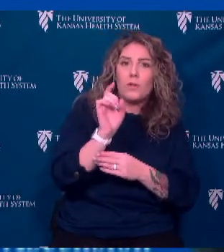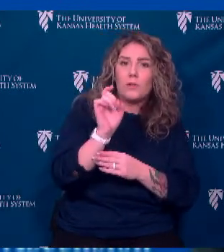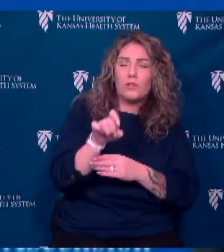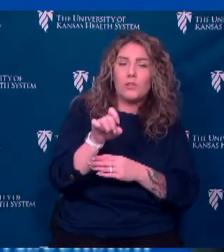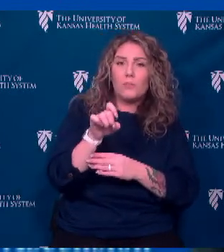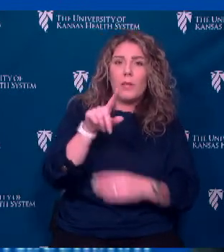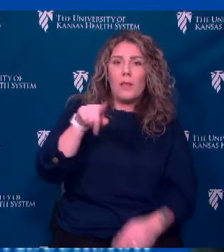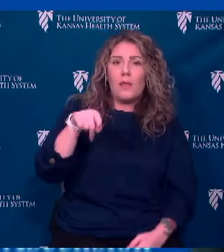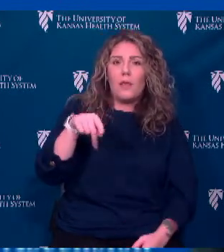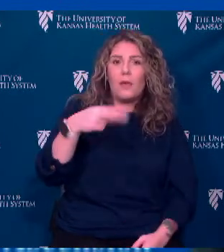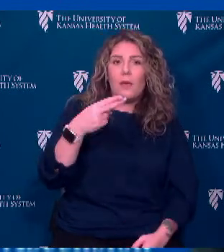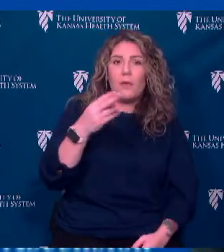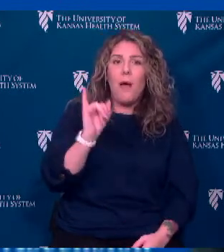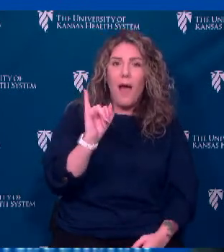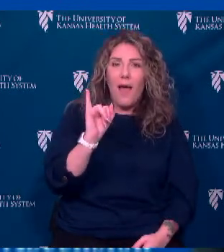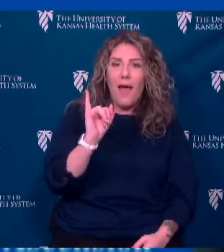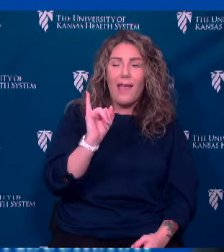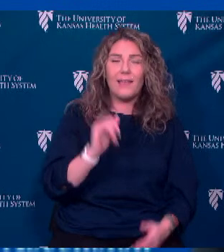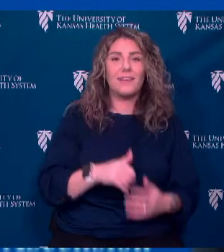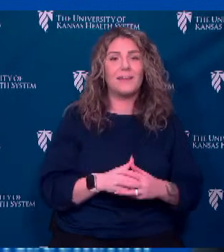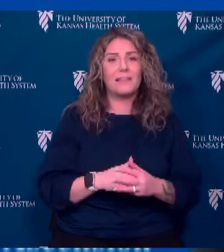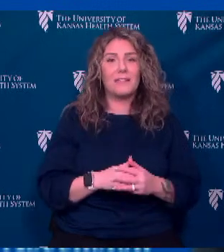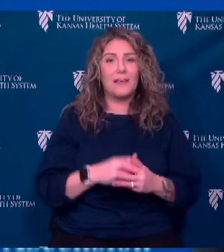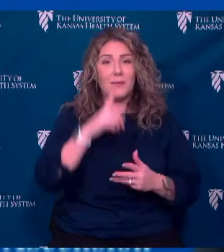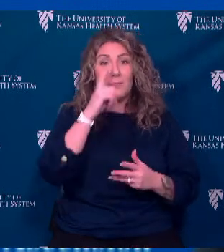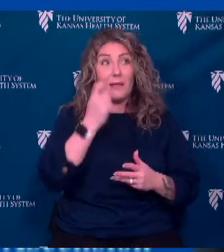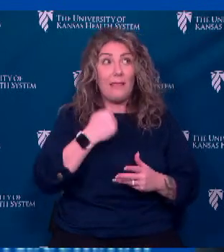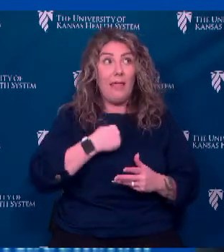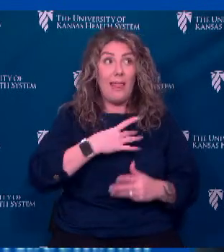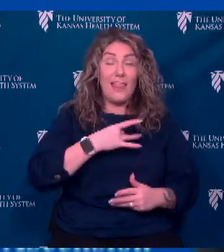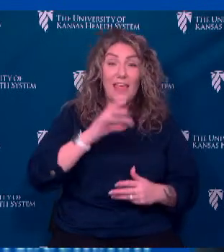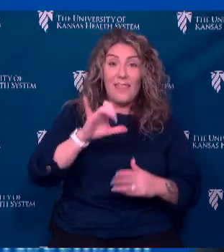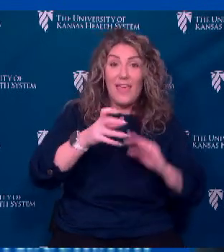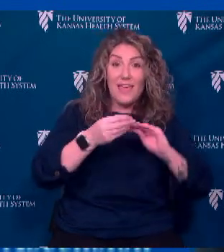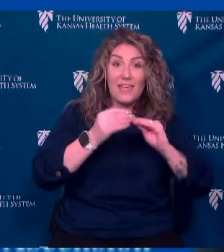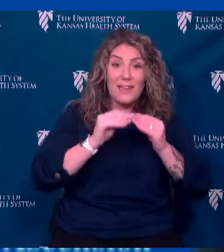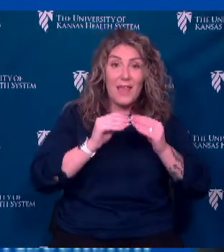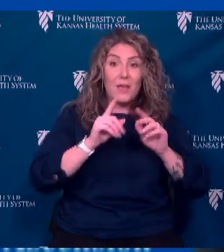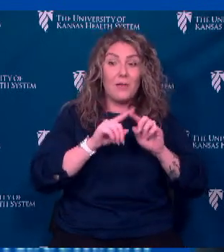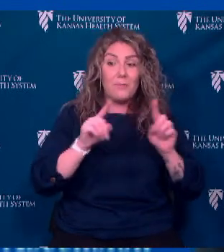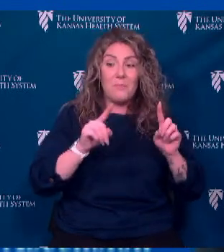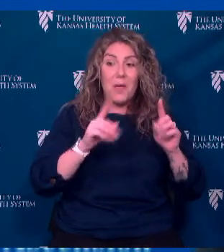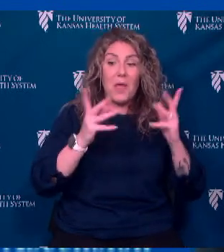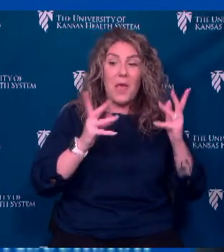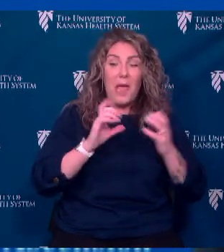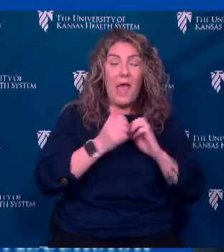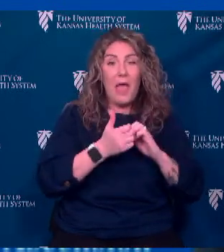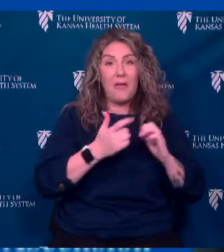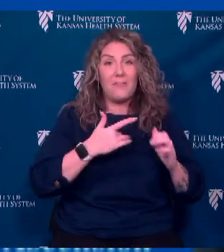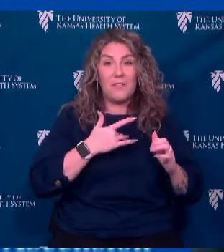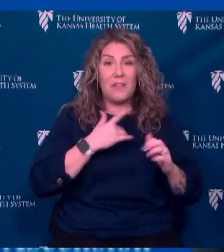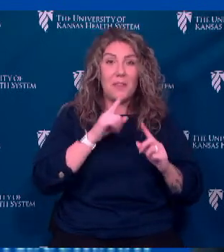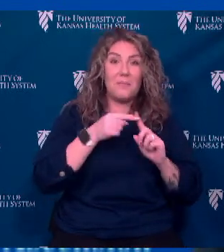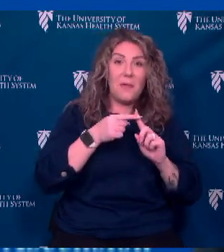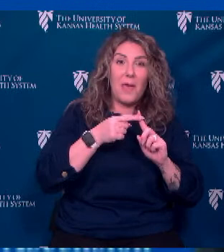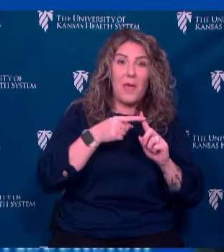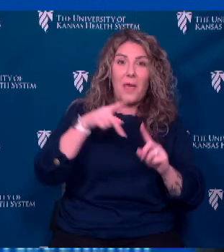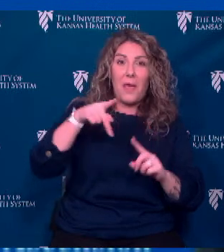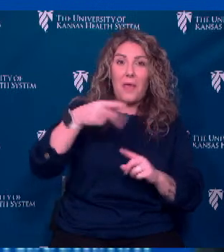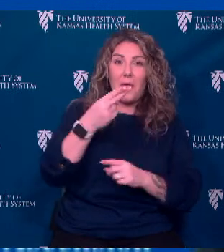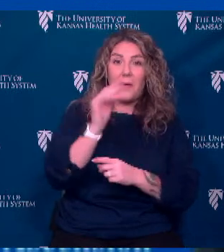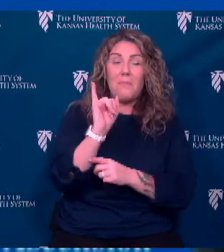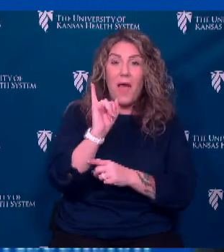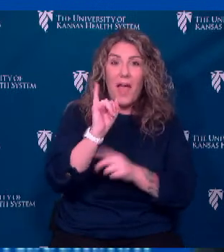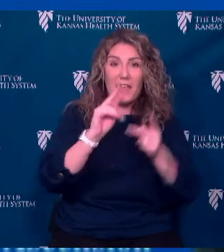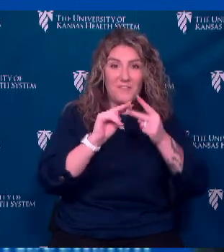pi. Because I like the number pi, but I don't know if how I feel about the pi